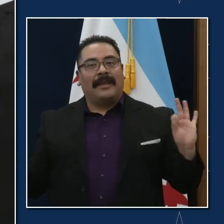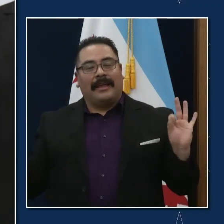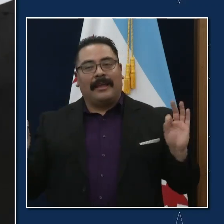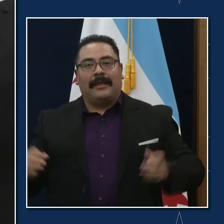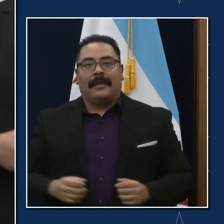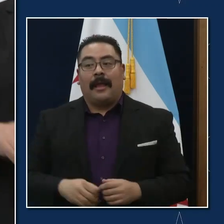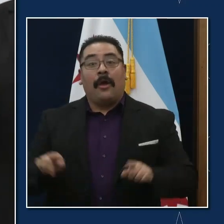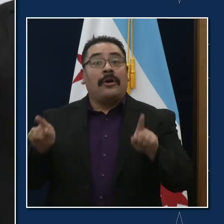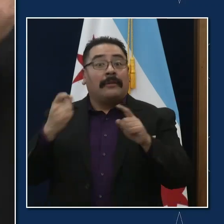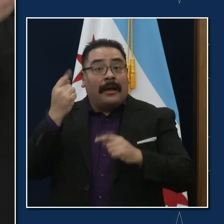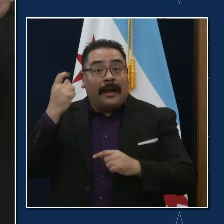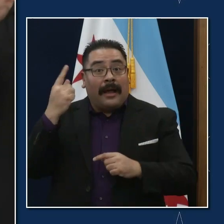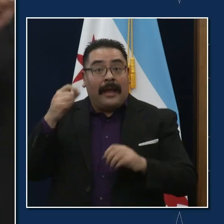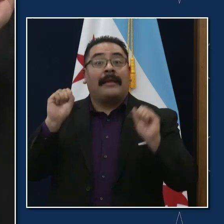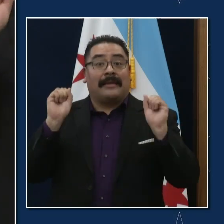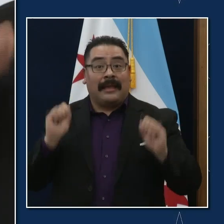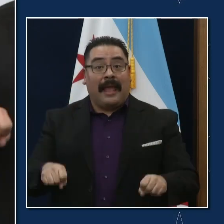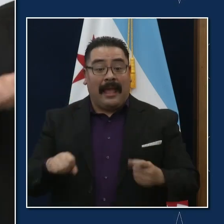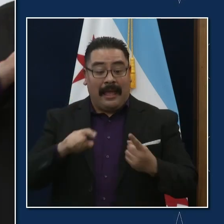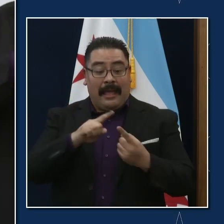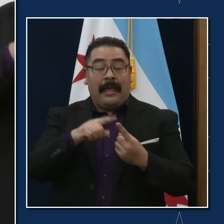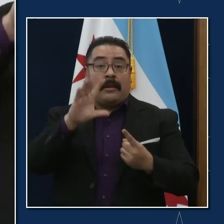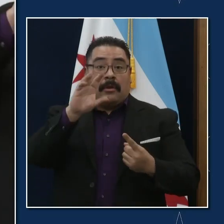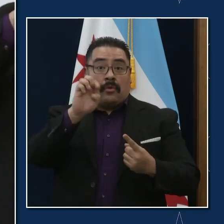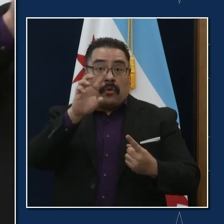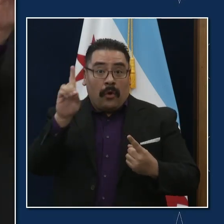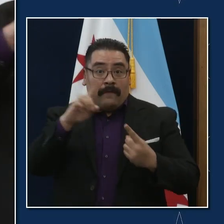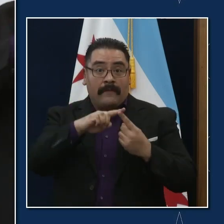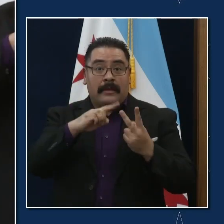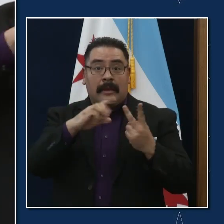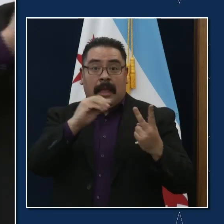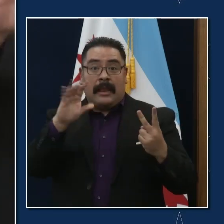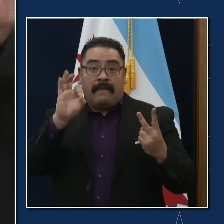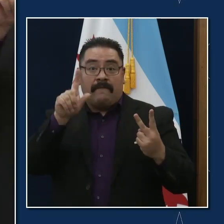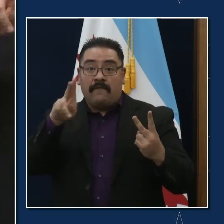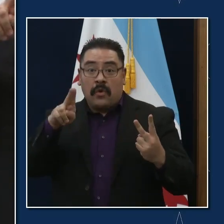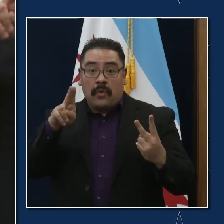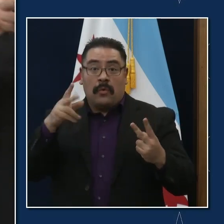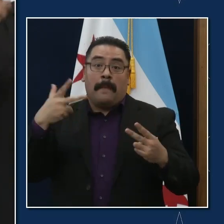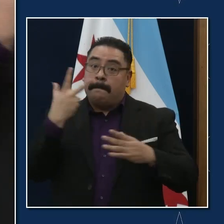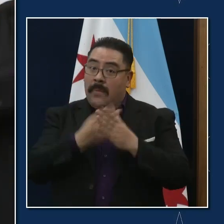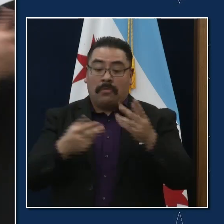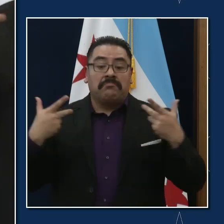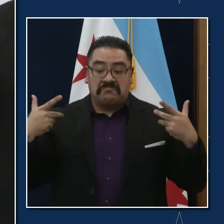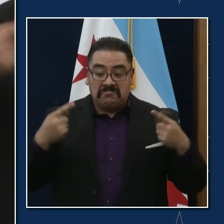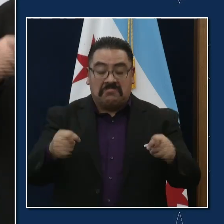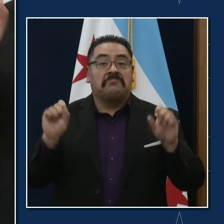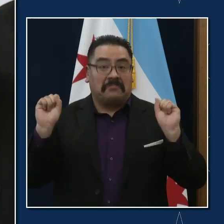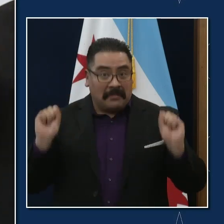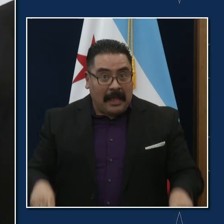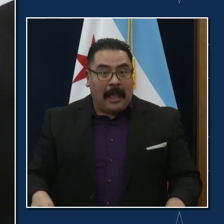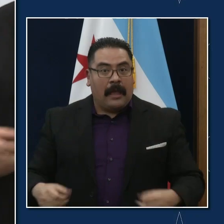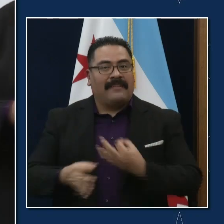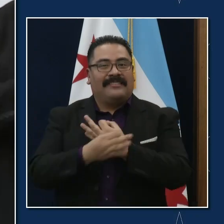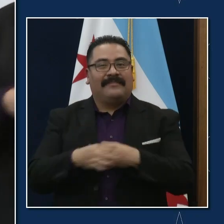en esa visita puede recibir la vacuna de la influenza completamente gratis.